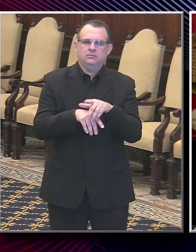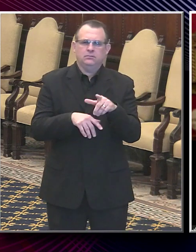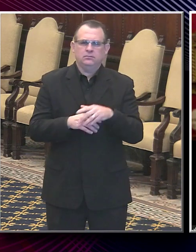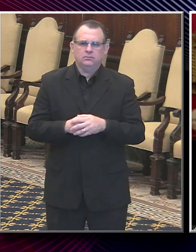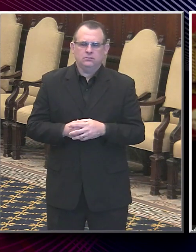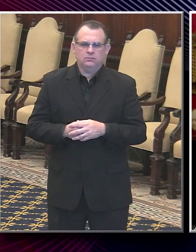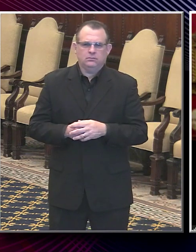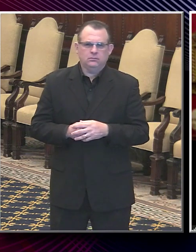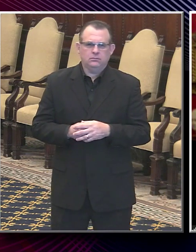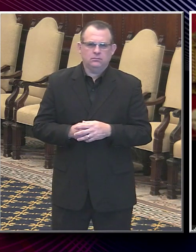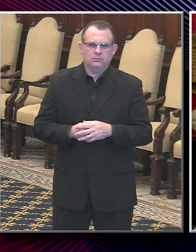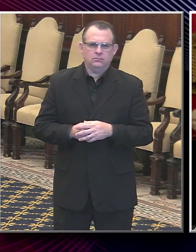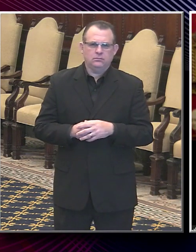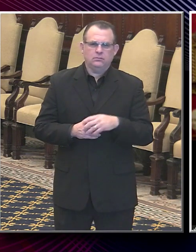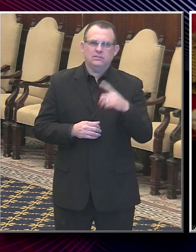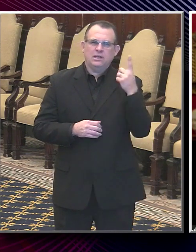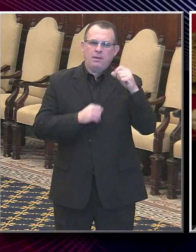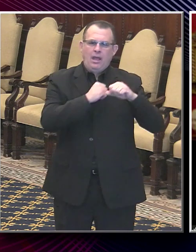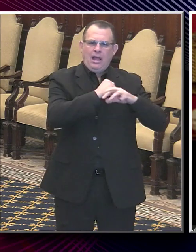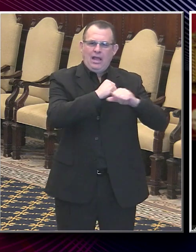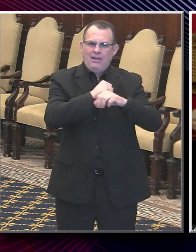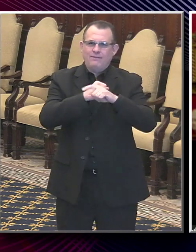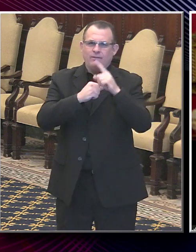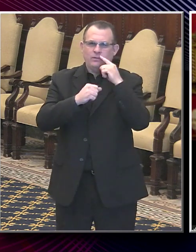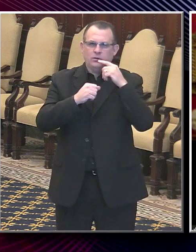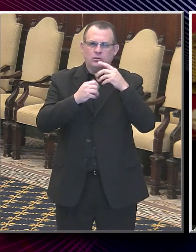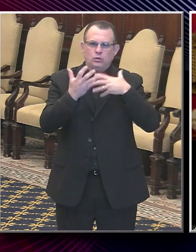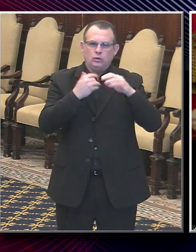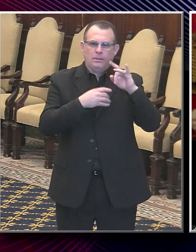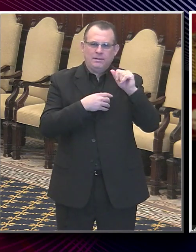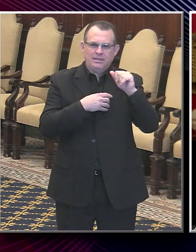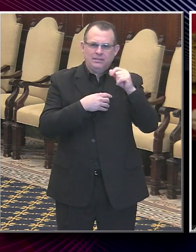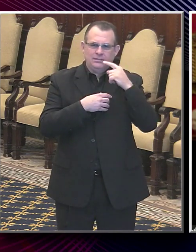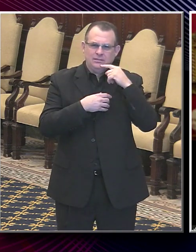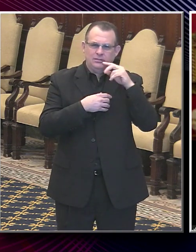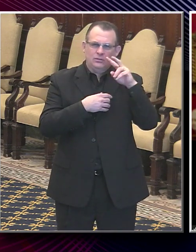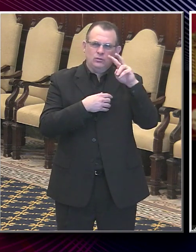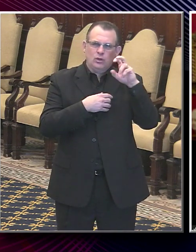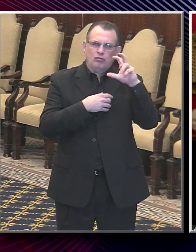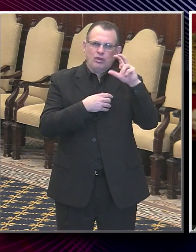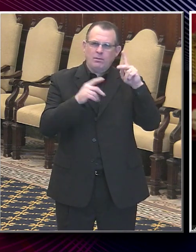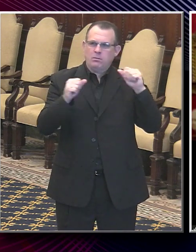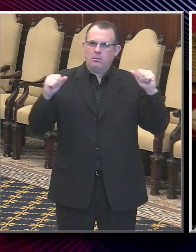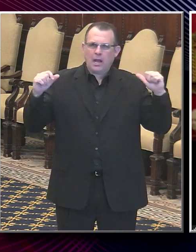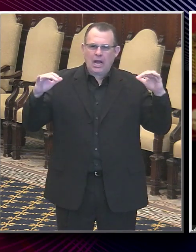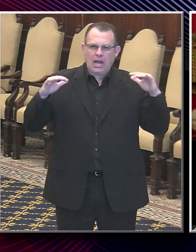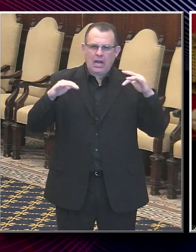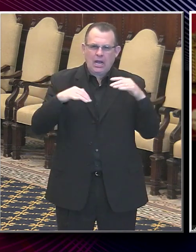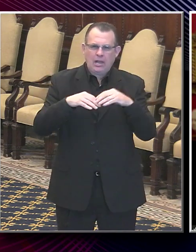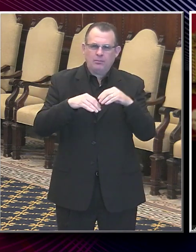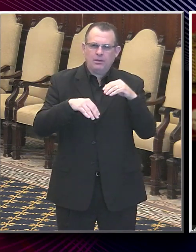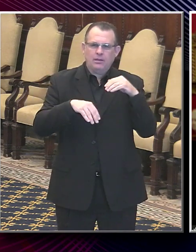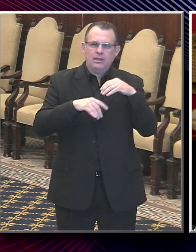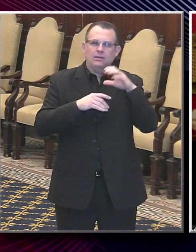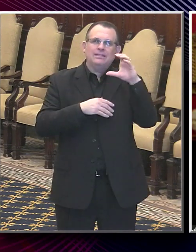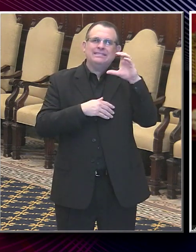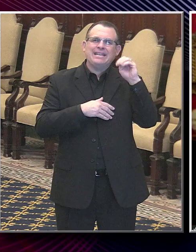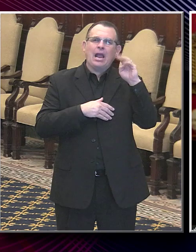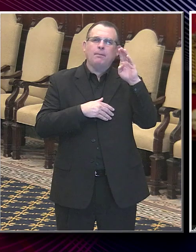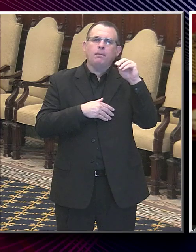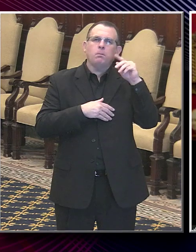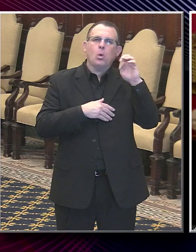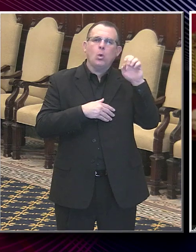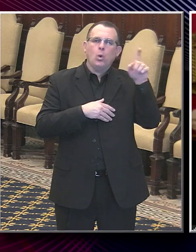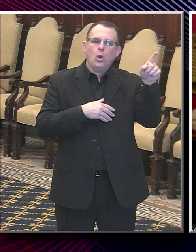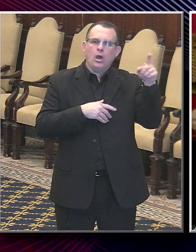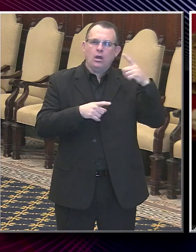that was advertised through social media for young people where 200 to 300 people gather up around Cecil B. DeMore and 28th Street. This